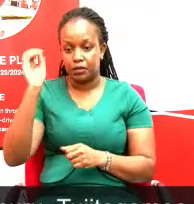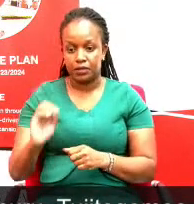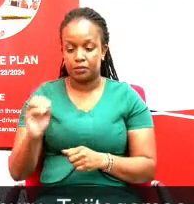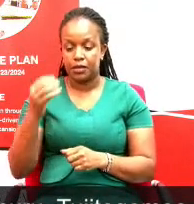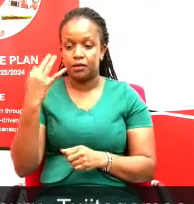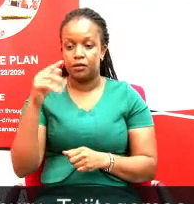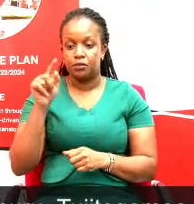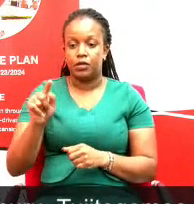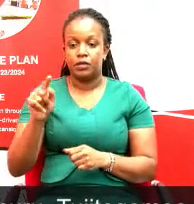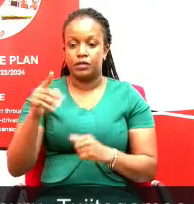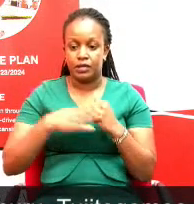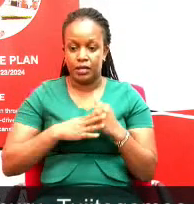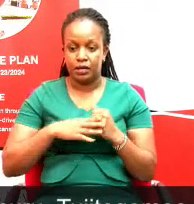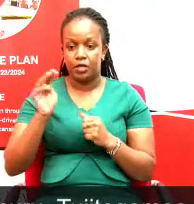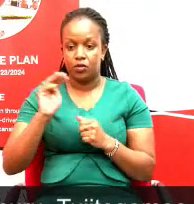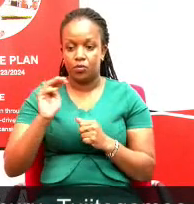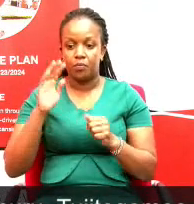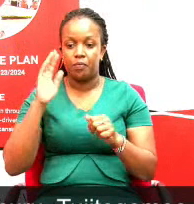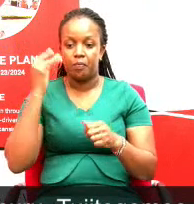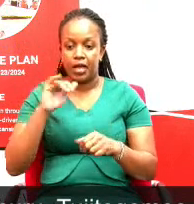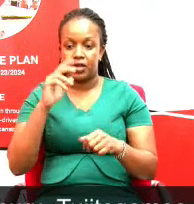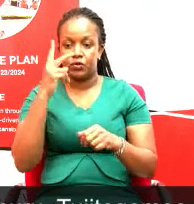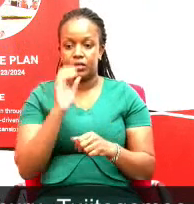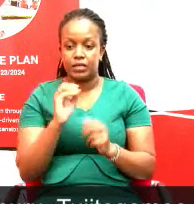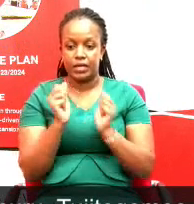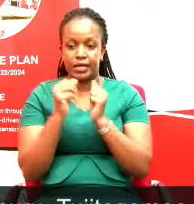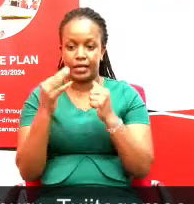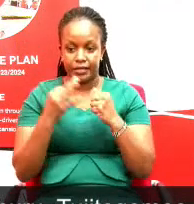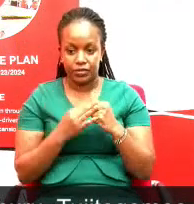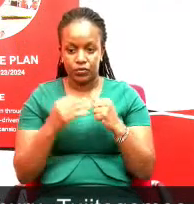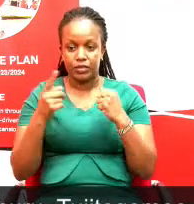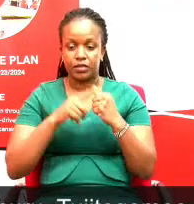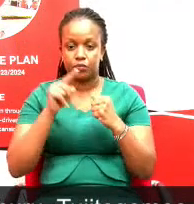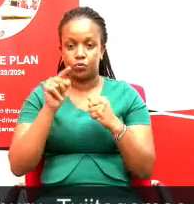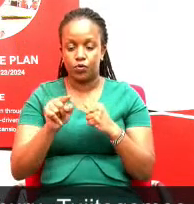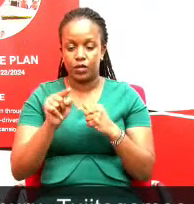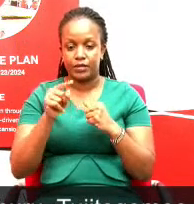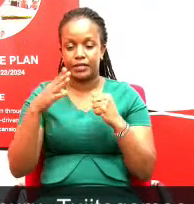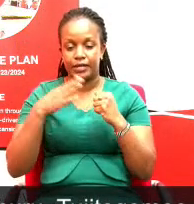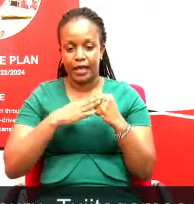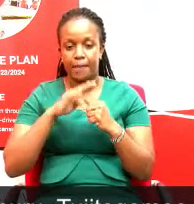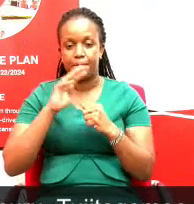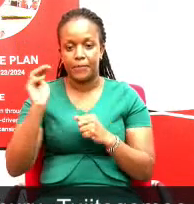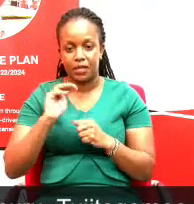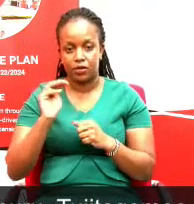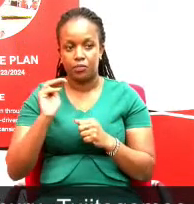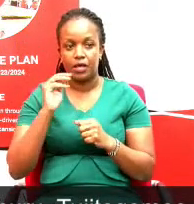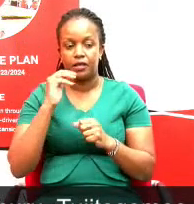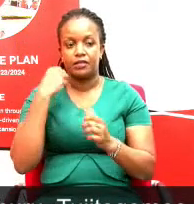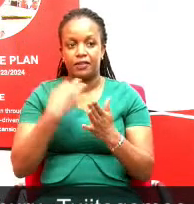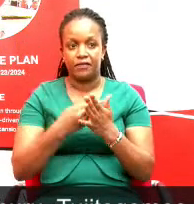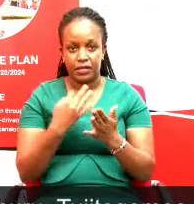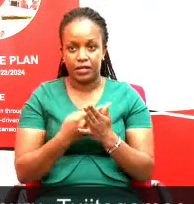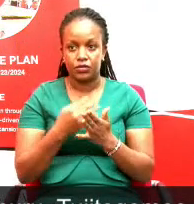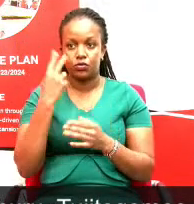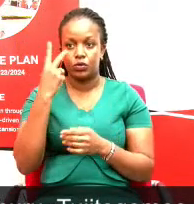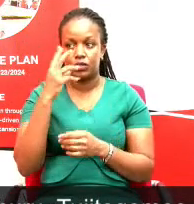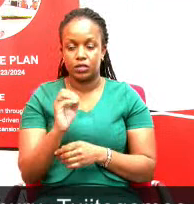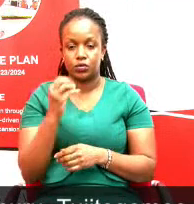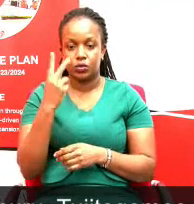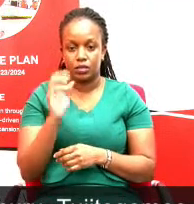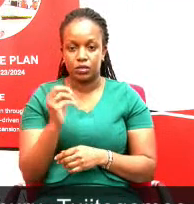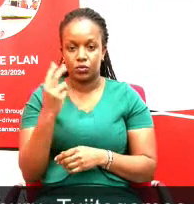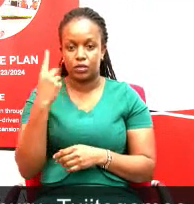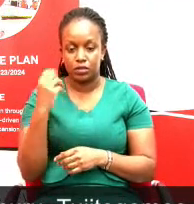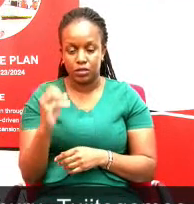the financial year 2018-2019 to 6.1 million in the financial year 2020-2021. I think